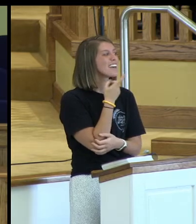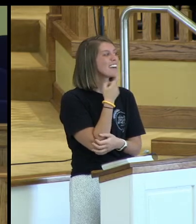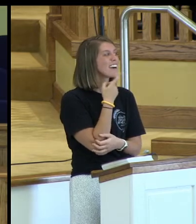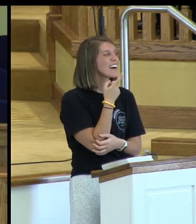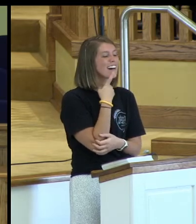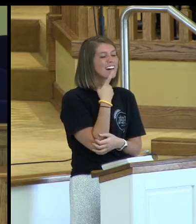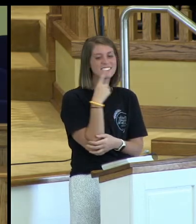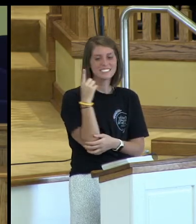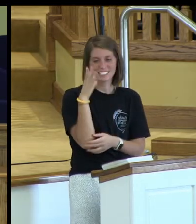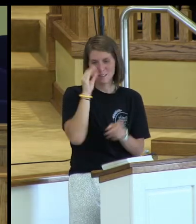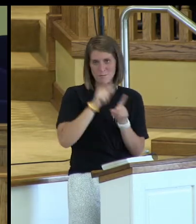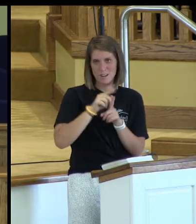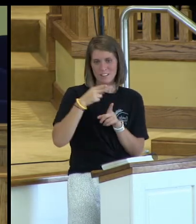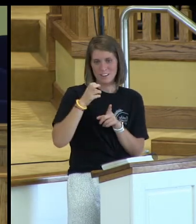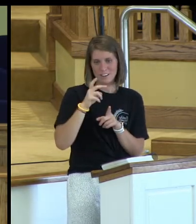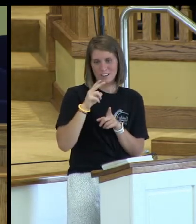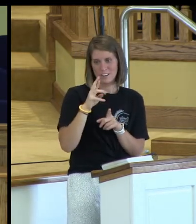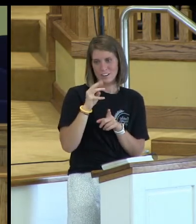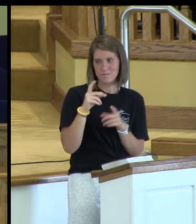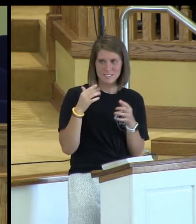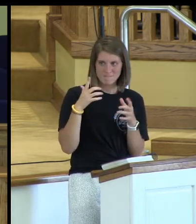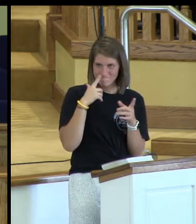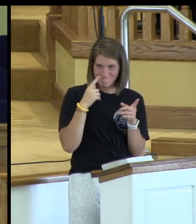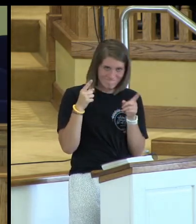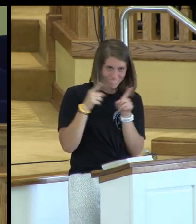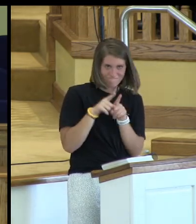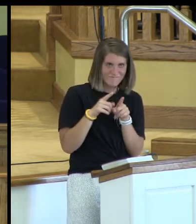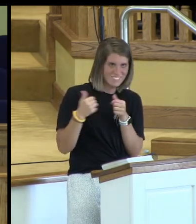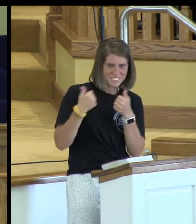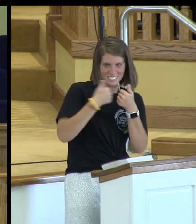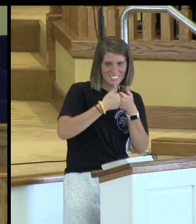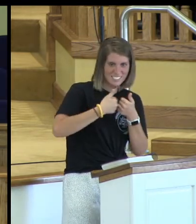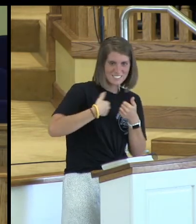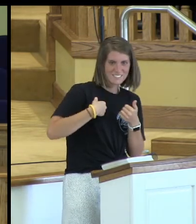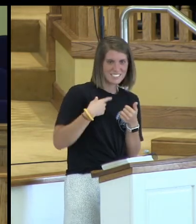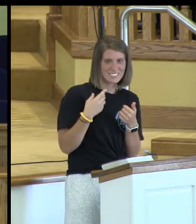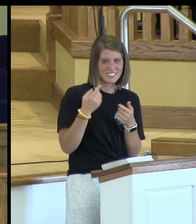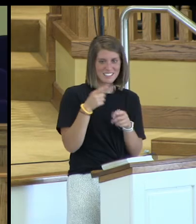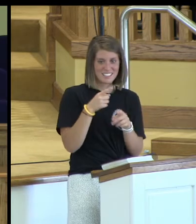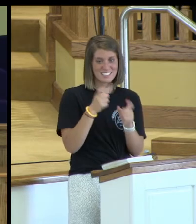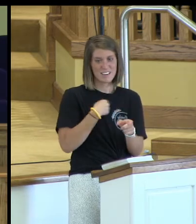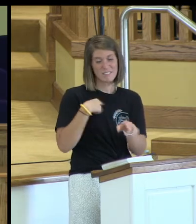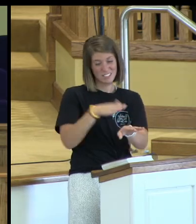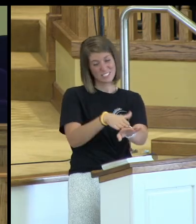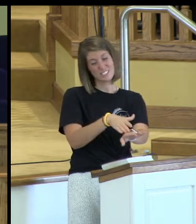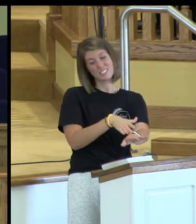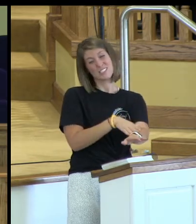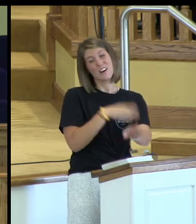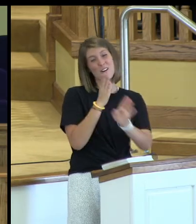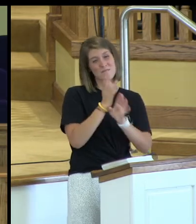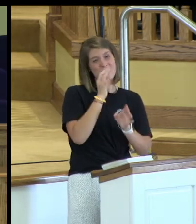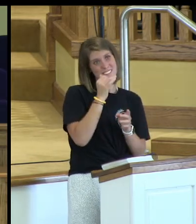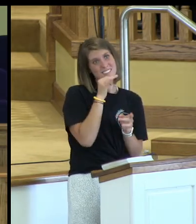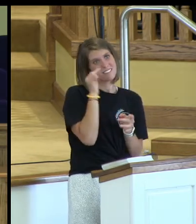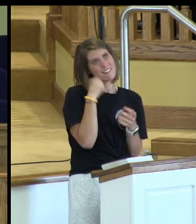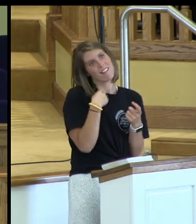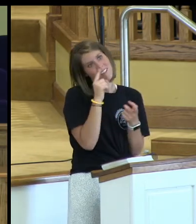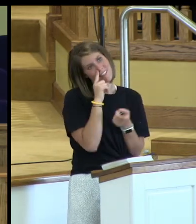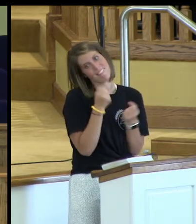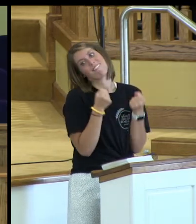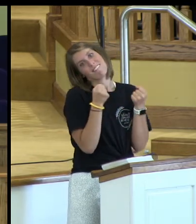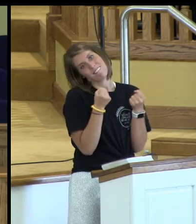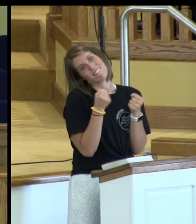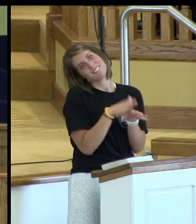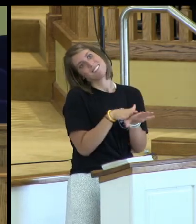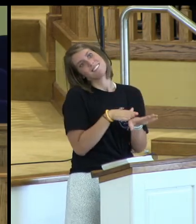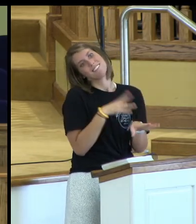He and Brother Herdman conspired against me. They gave me the slower of the 2 buses yesterday, so I had to drive the slow bus, and I struggled with that all